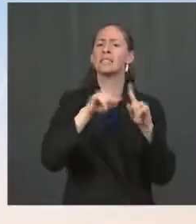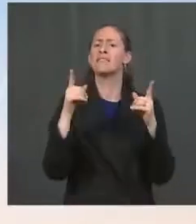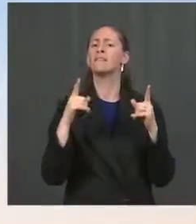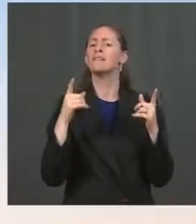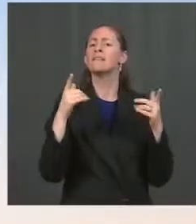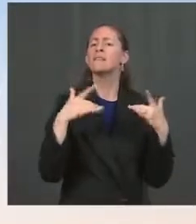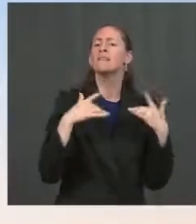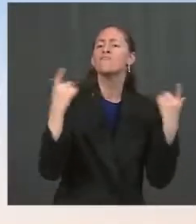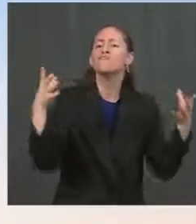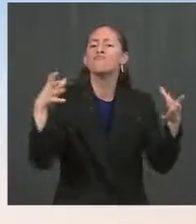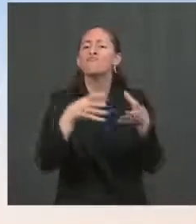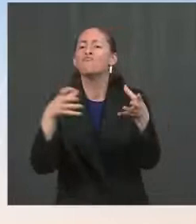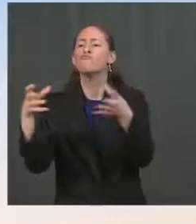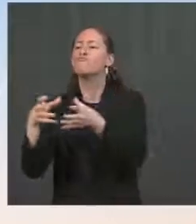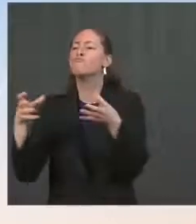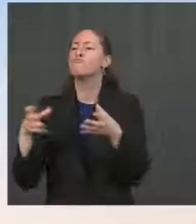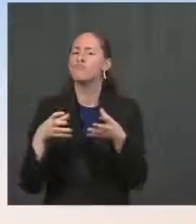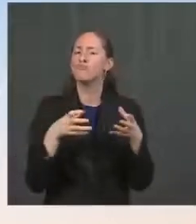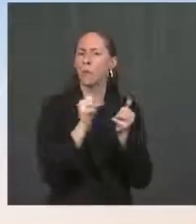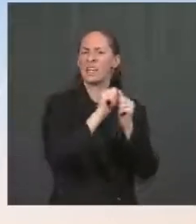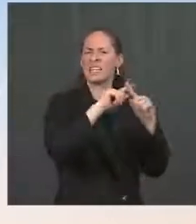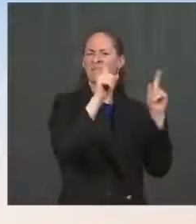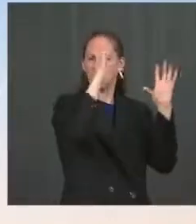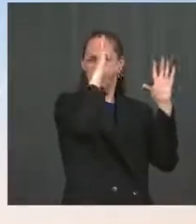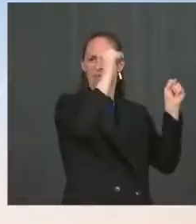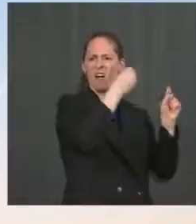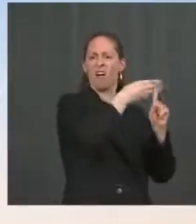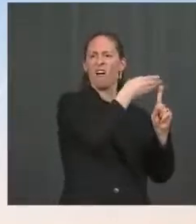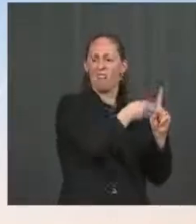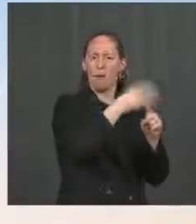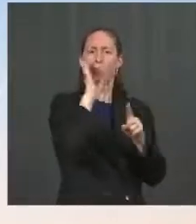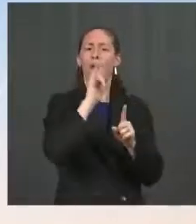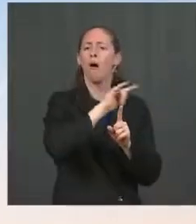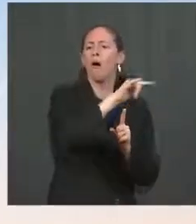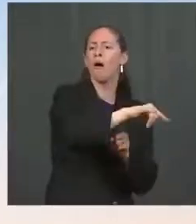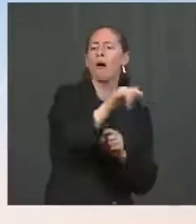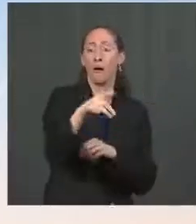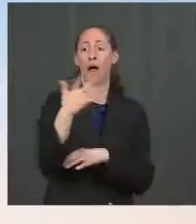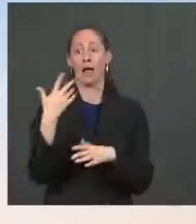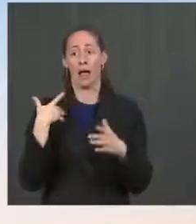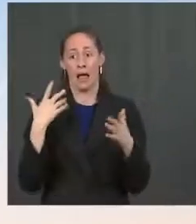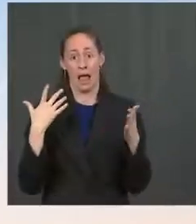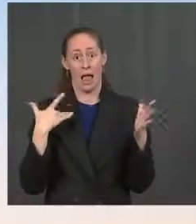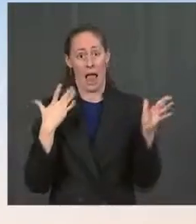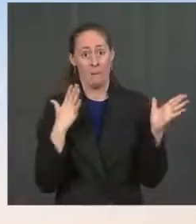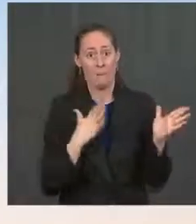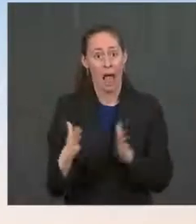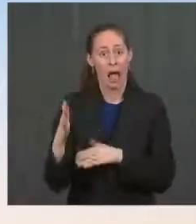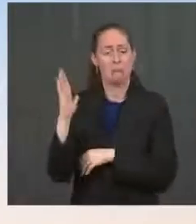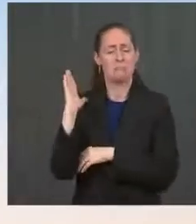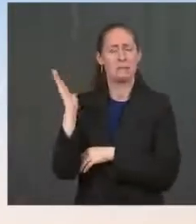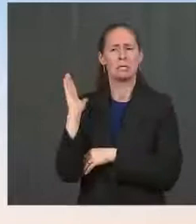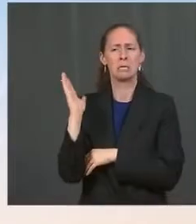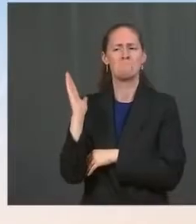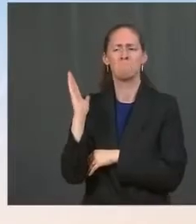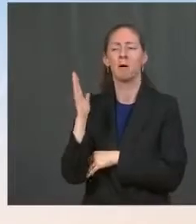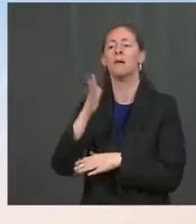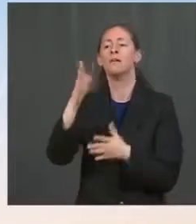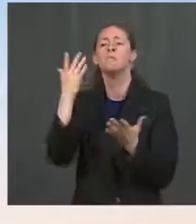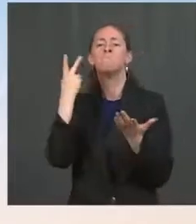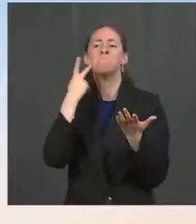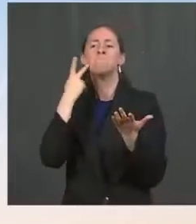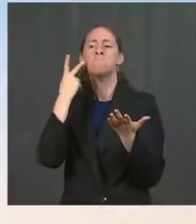in New York, in order to get to all of the events, it just doesn't work that way. You will hear from him in the form of a